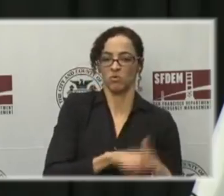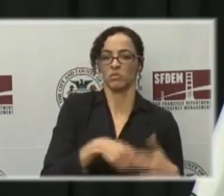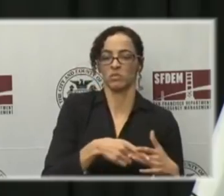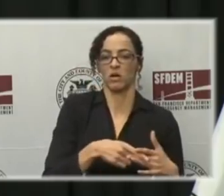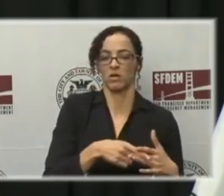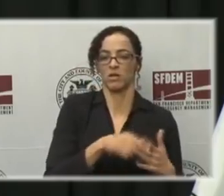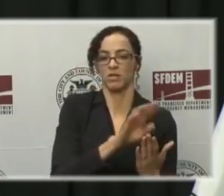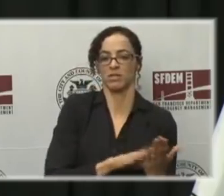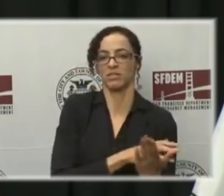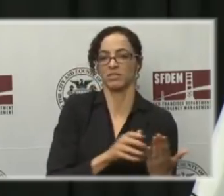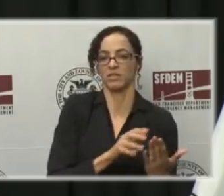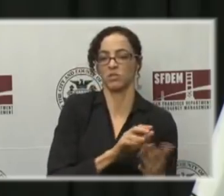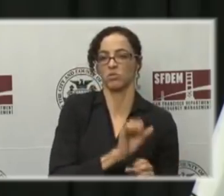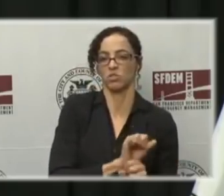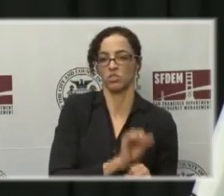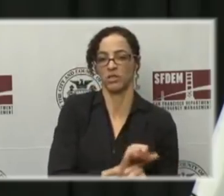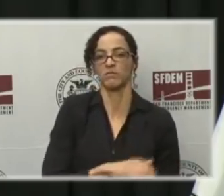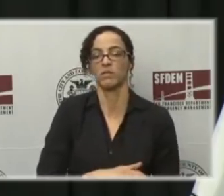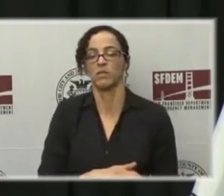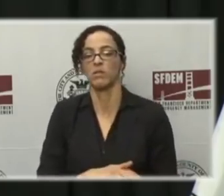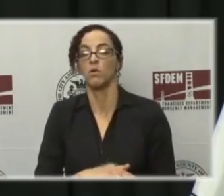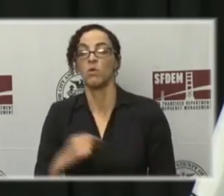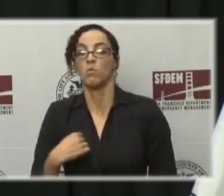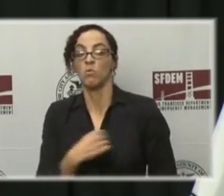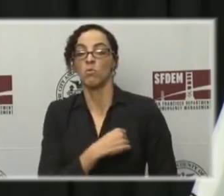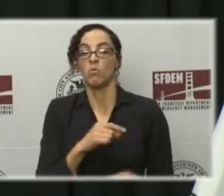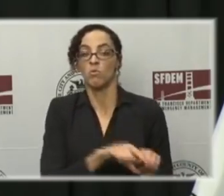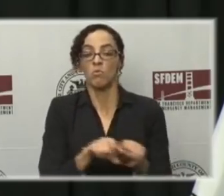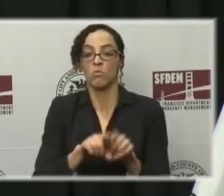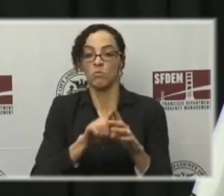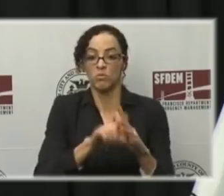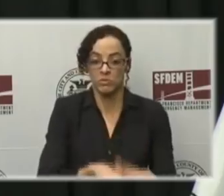up a field care clinic on its grounds